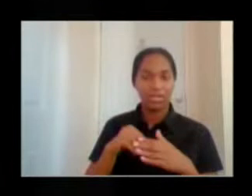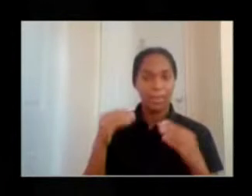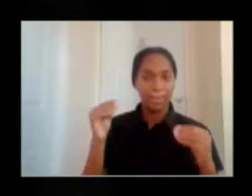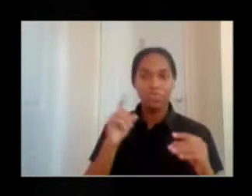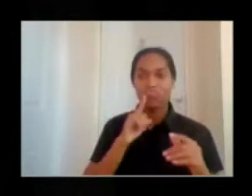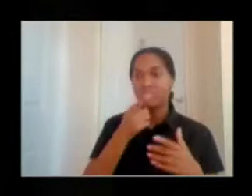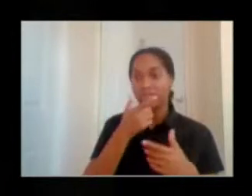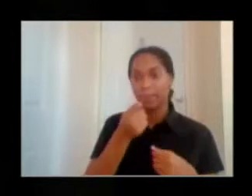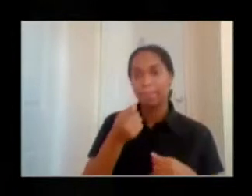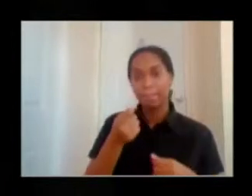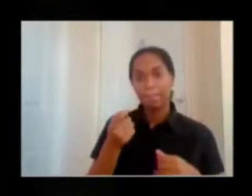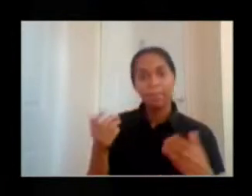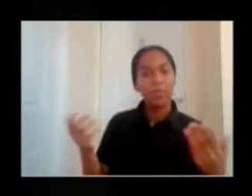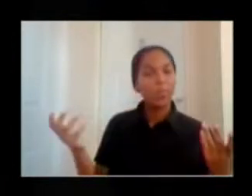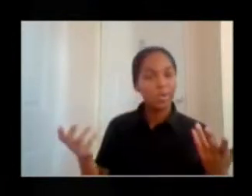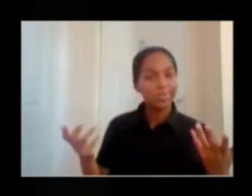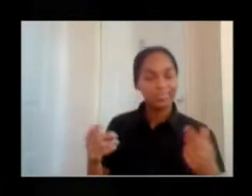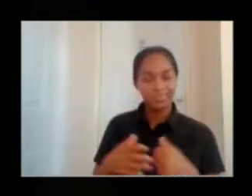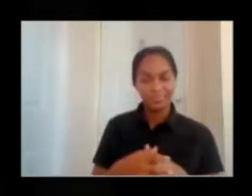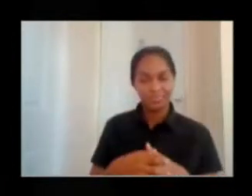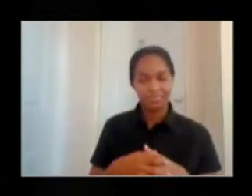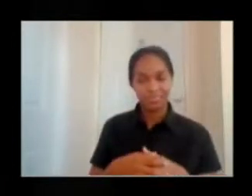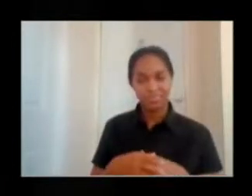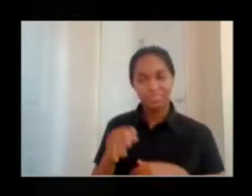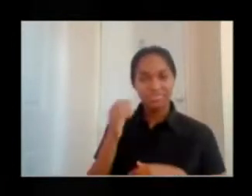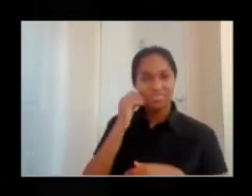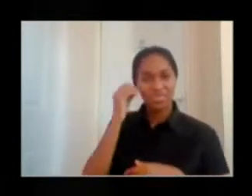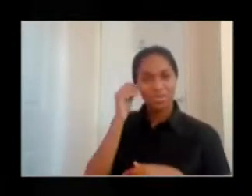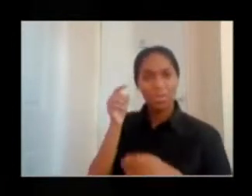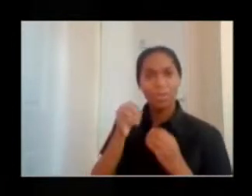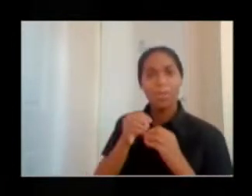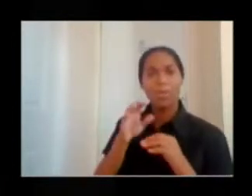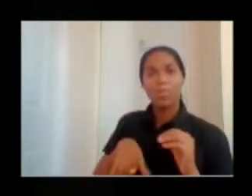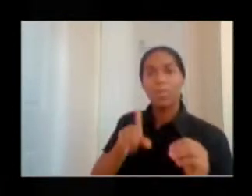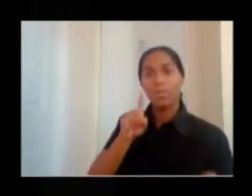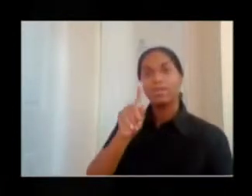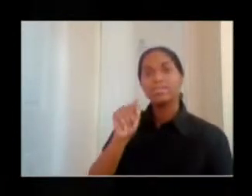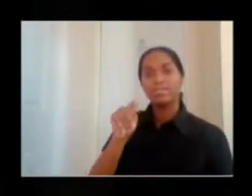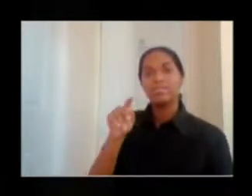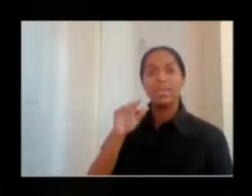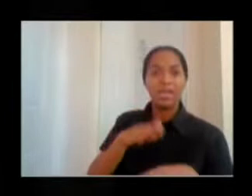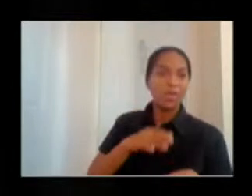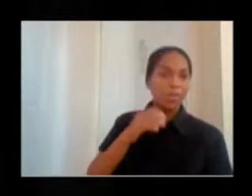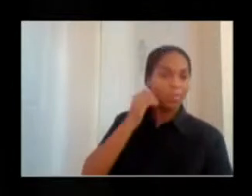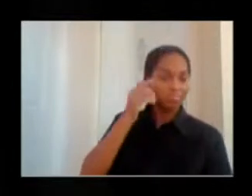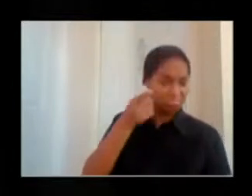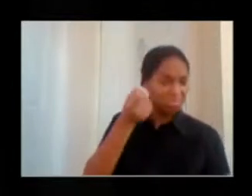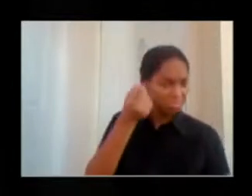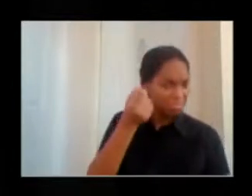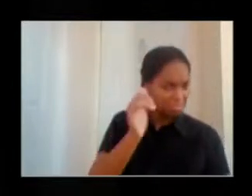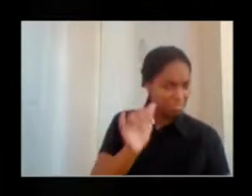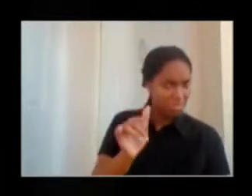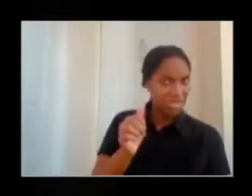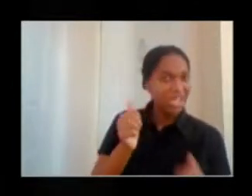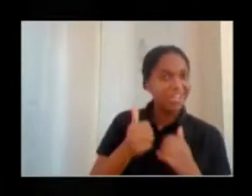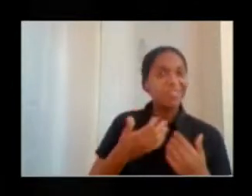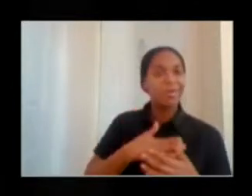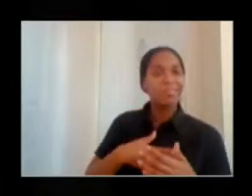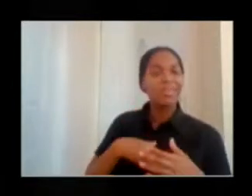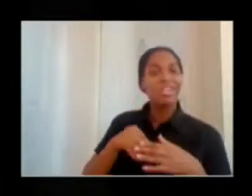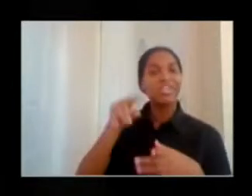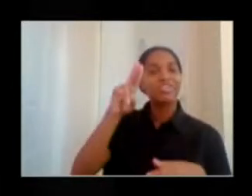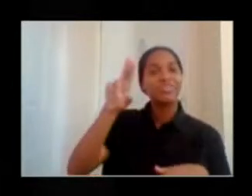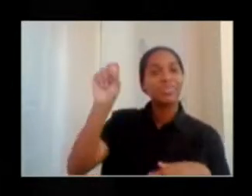that, household has more than one TV set at home. You may understand that kind of, everybody in US mostly